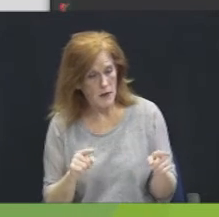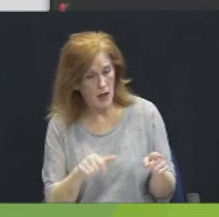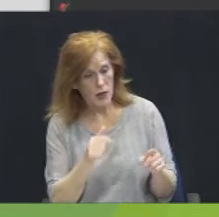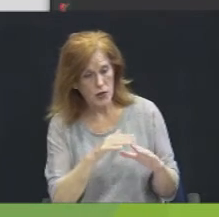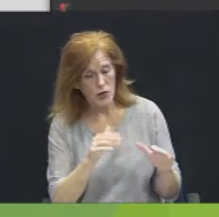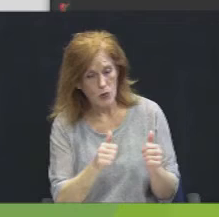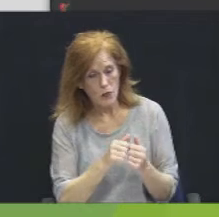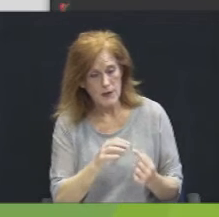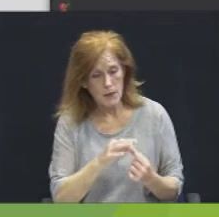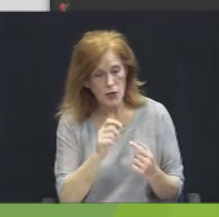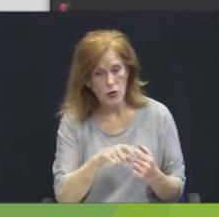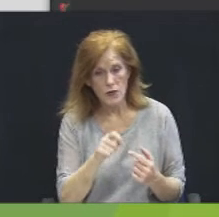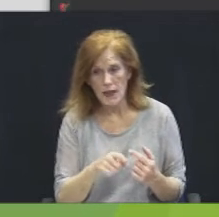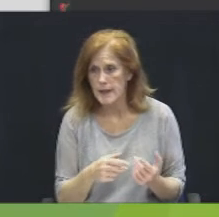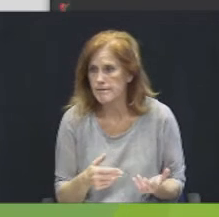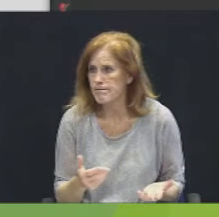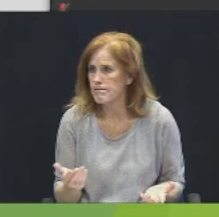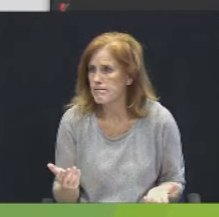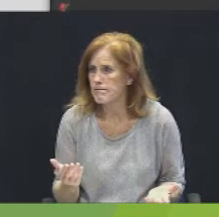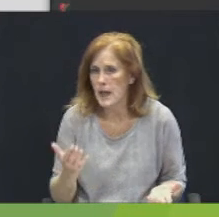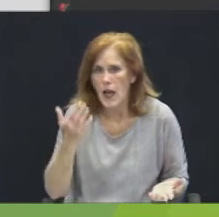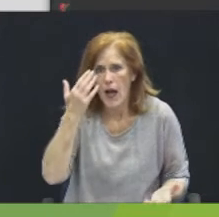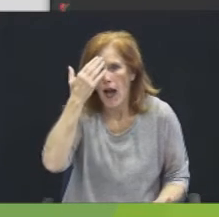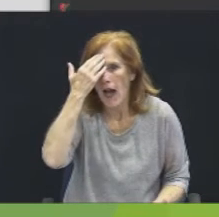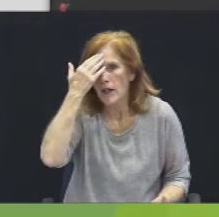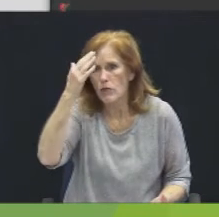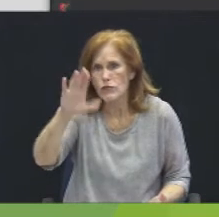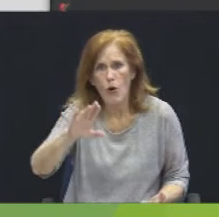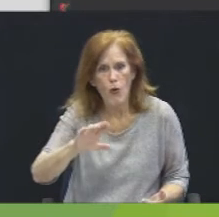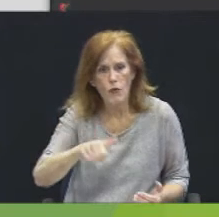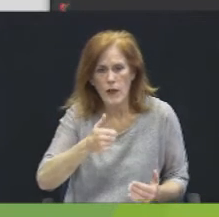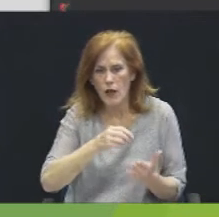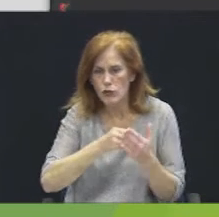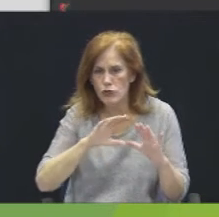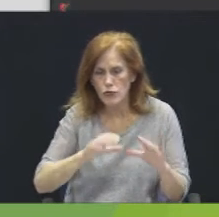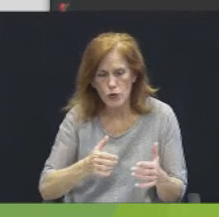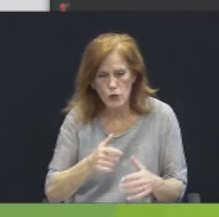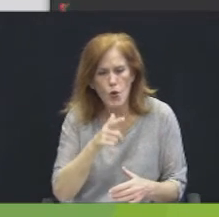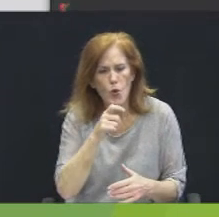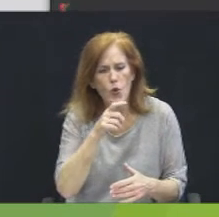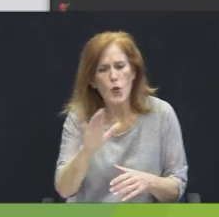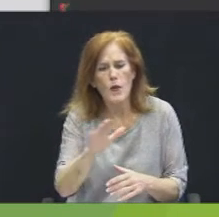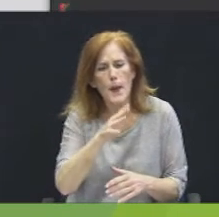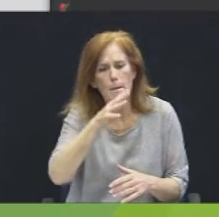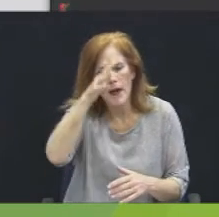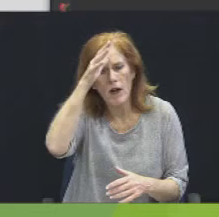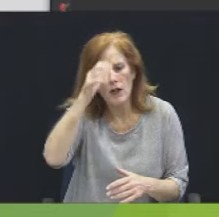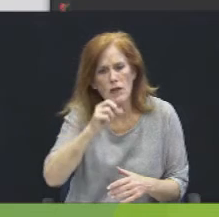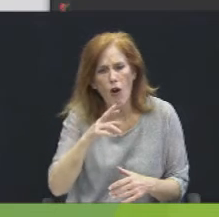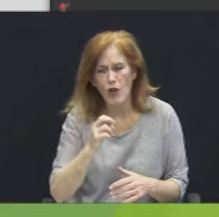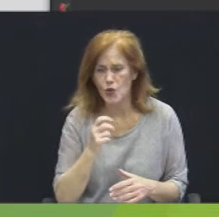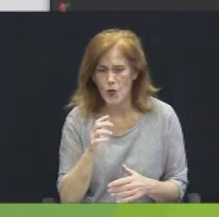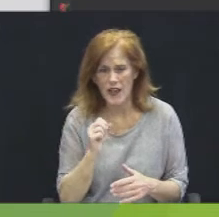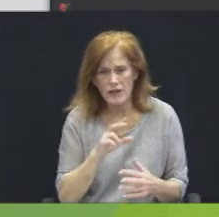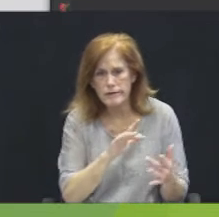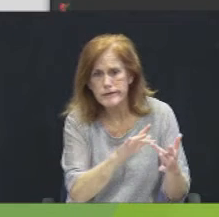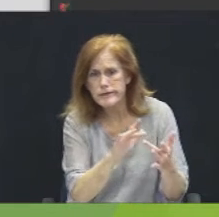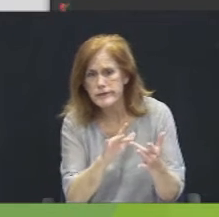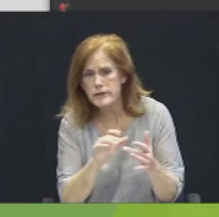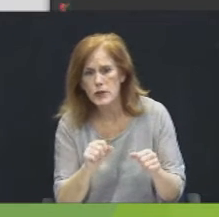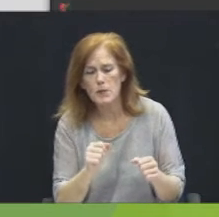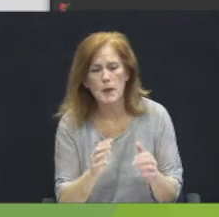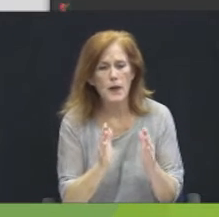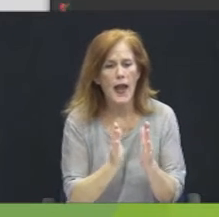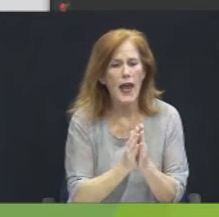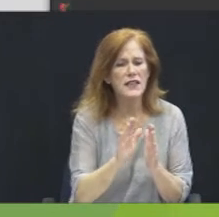special needs, I don't know who the other students are, who the parents are, to even go to them to be able to ask them,